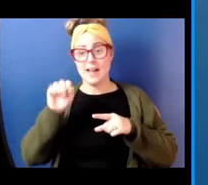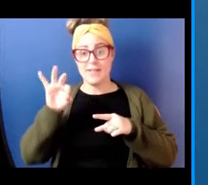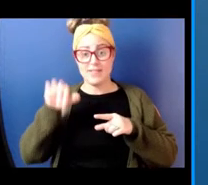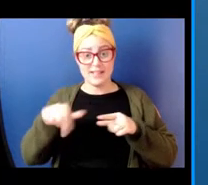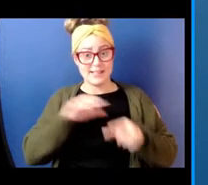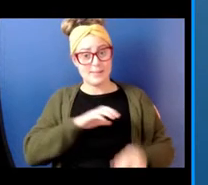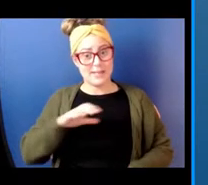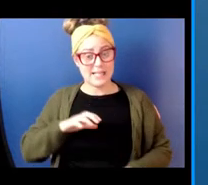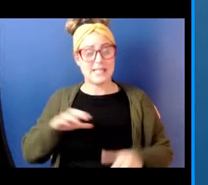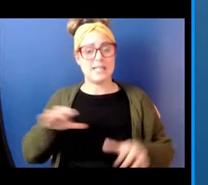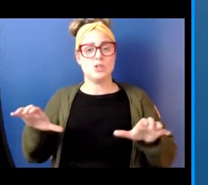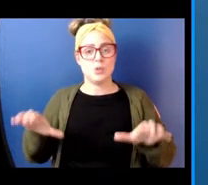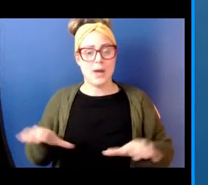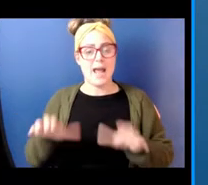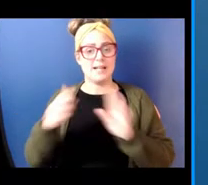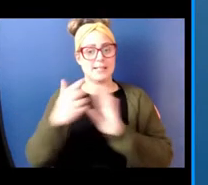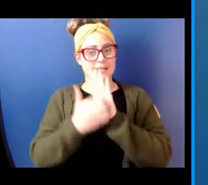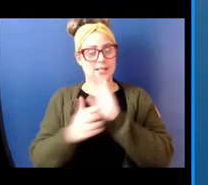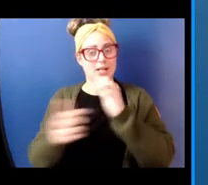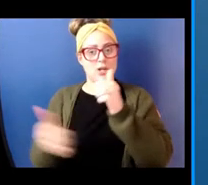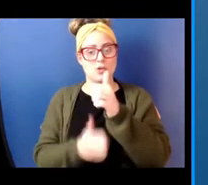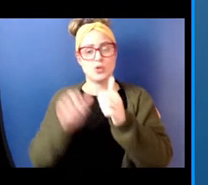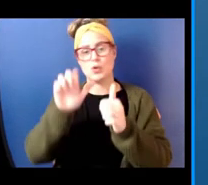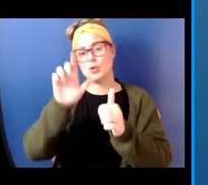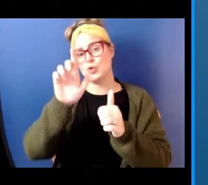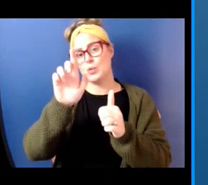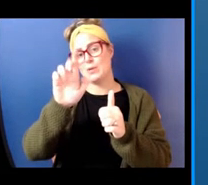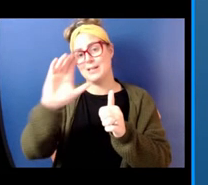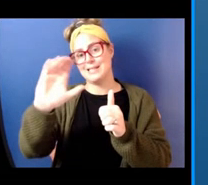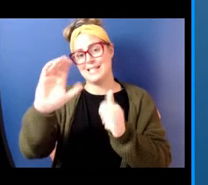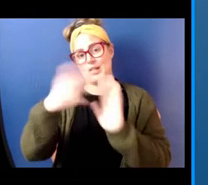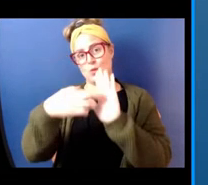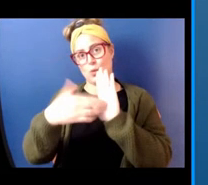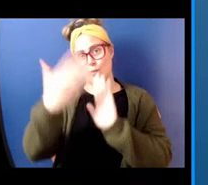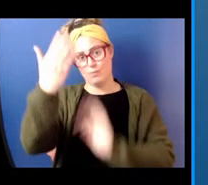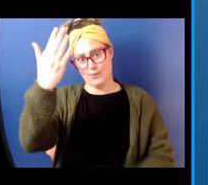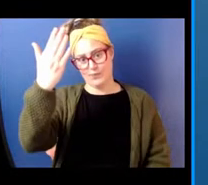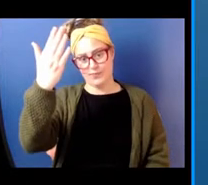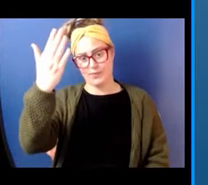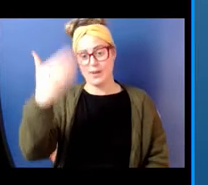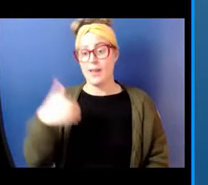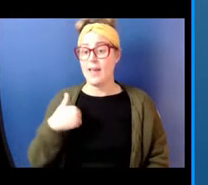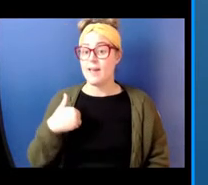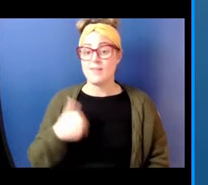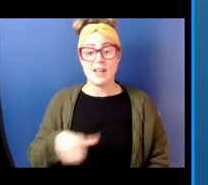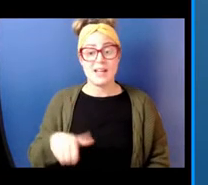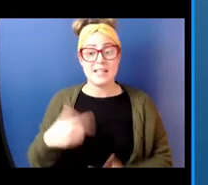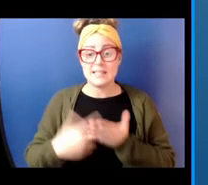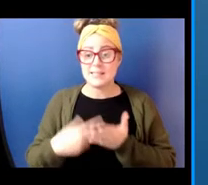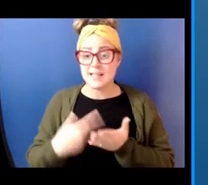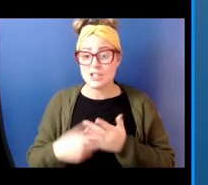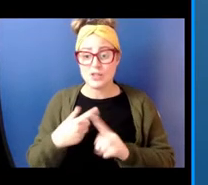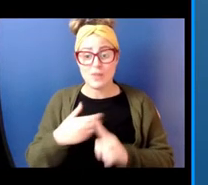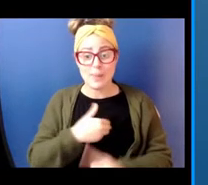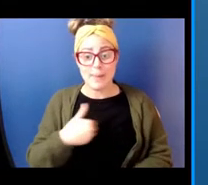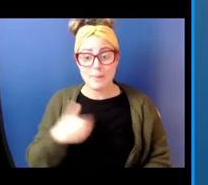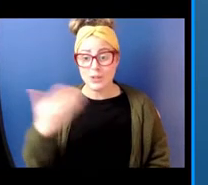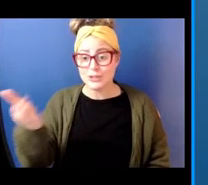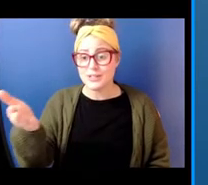act under rule 21c is there any discussion from the members